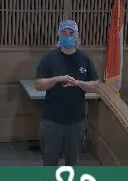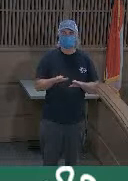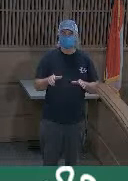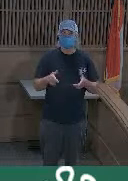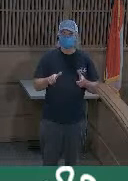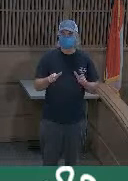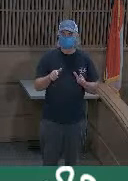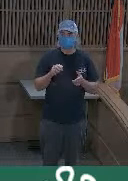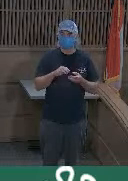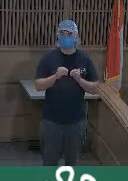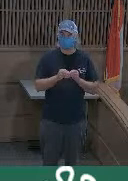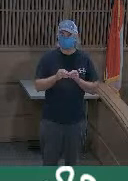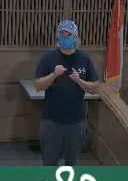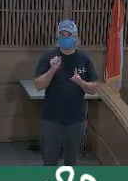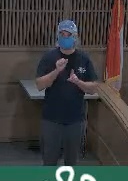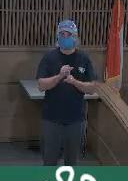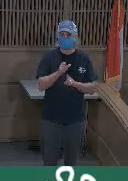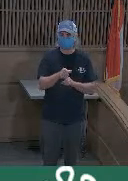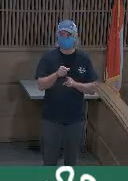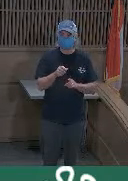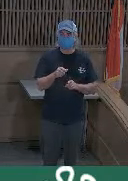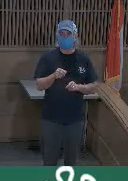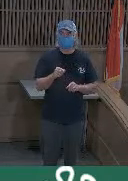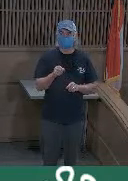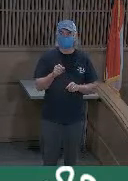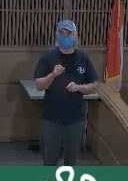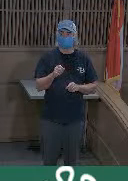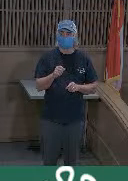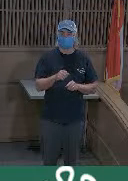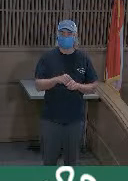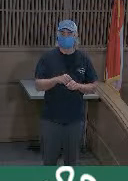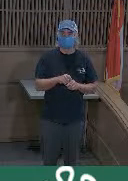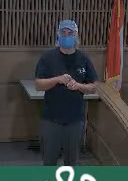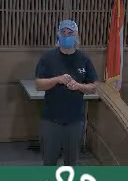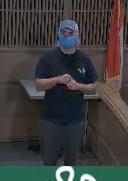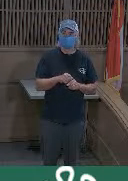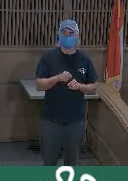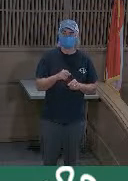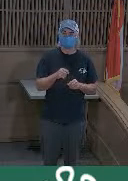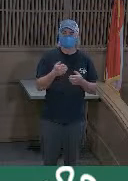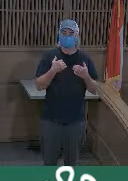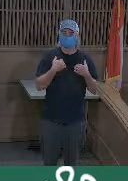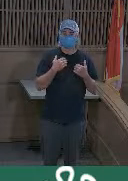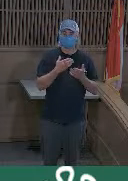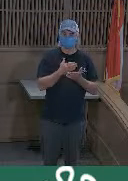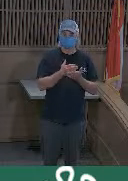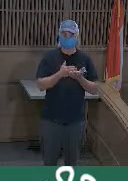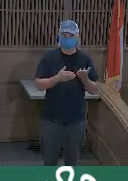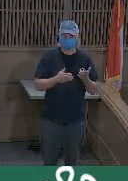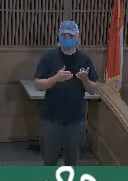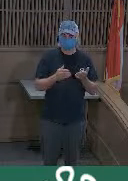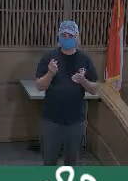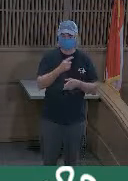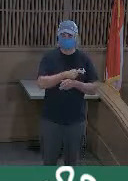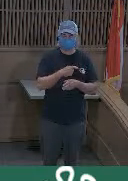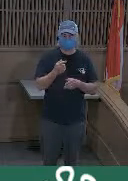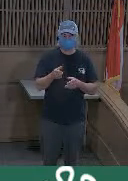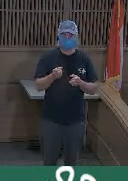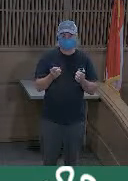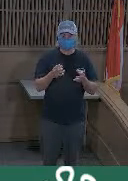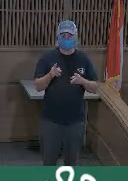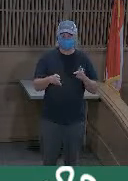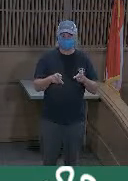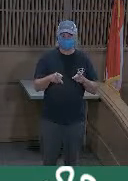fool you, or don't let the drop fool you. The number of inpatients went down because we had a couple of days we were able to discharge a large number of